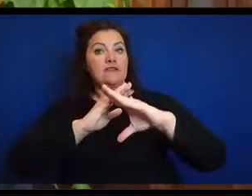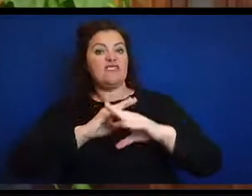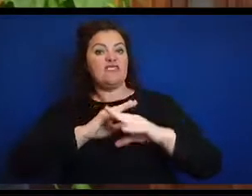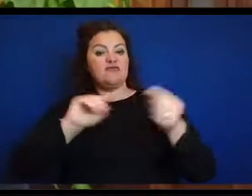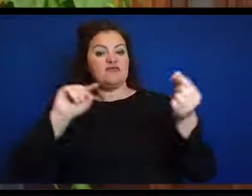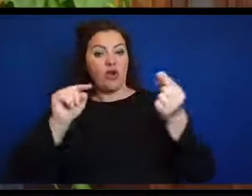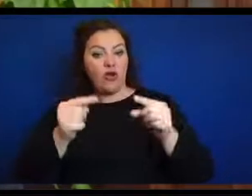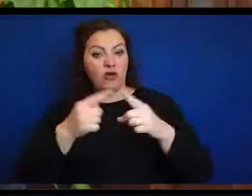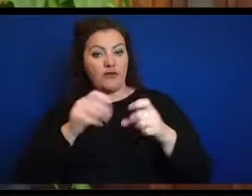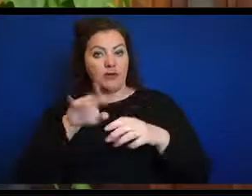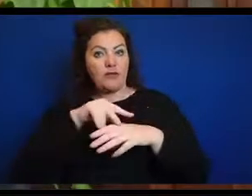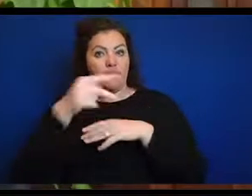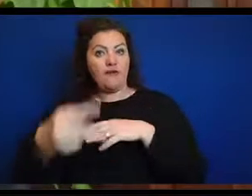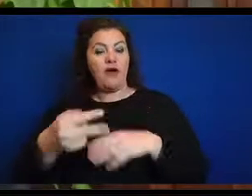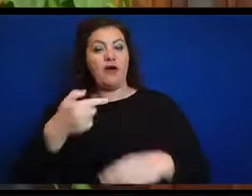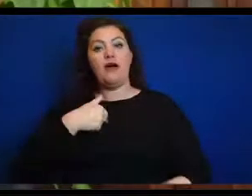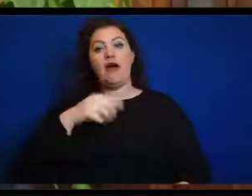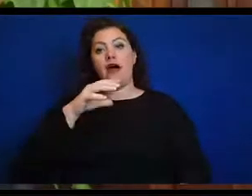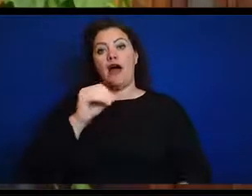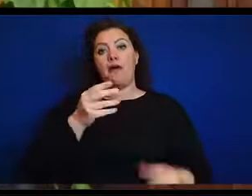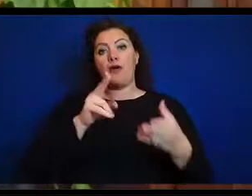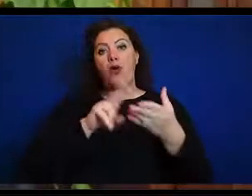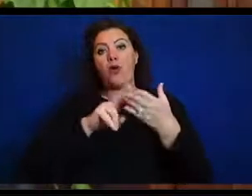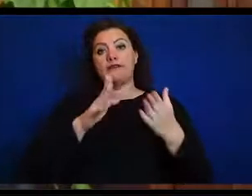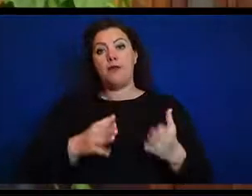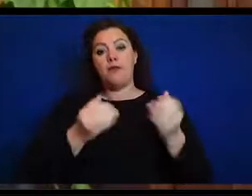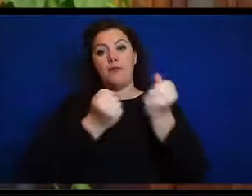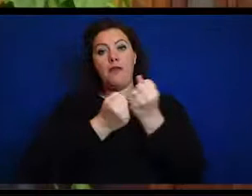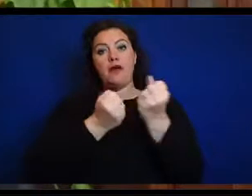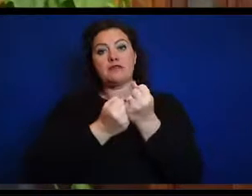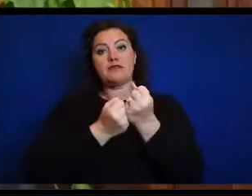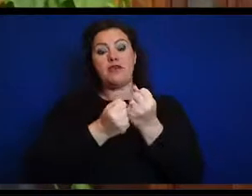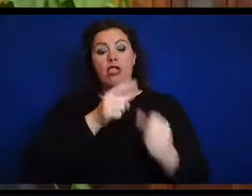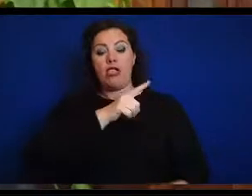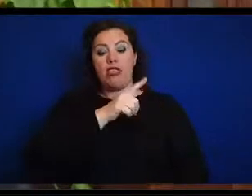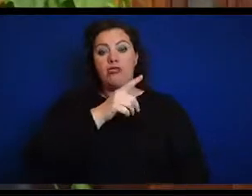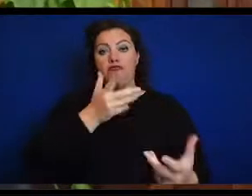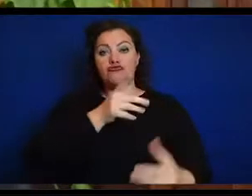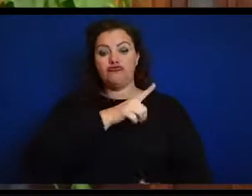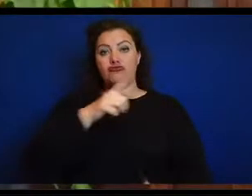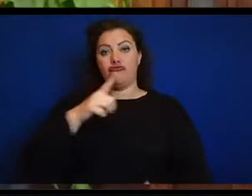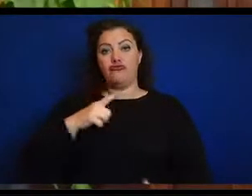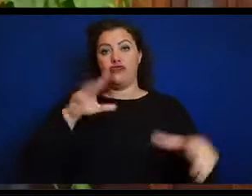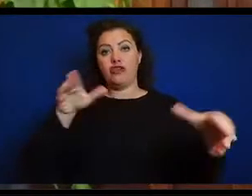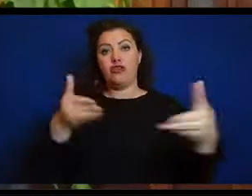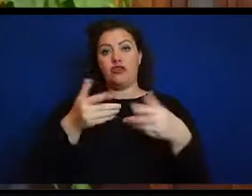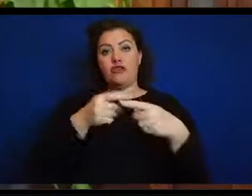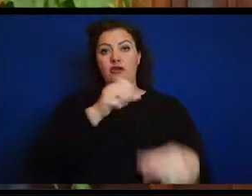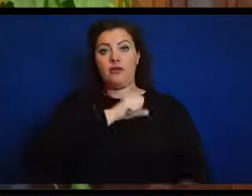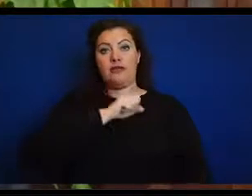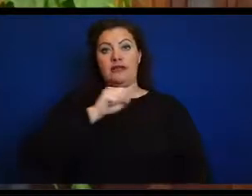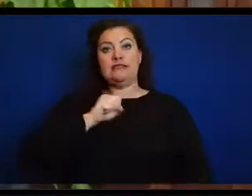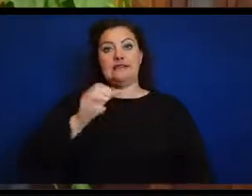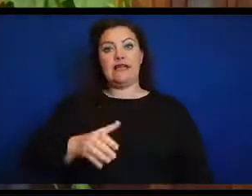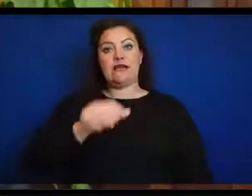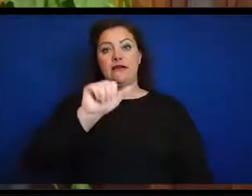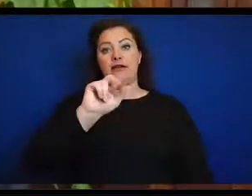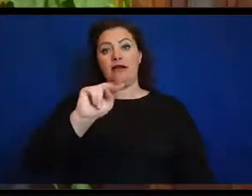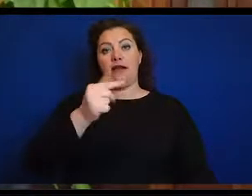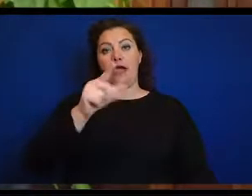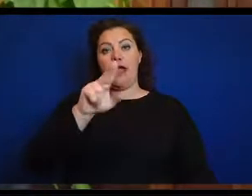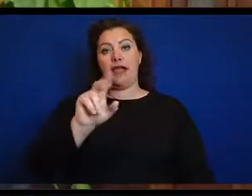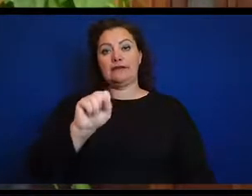falls. I'm a co-sponsor of a piece of legislation introduced by Senator Angus King of Maine,